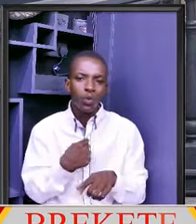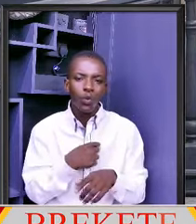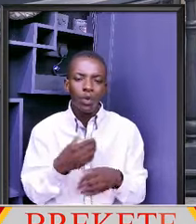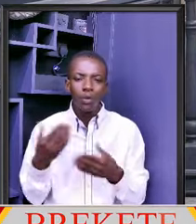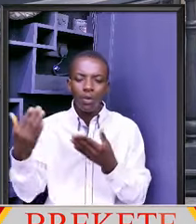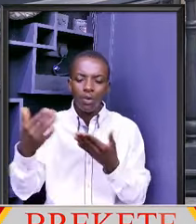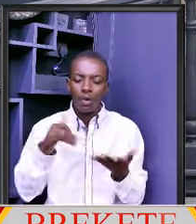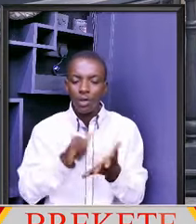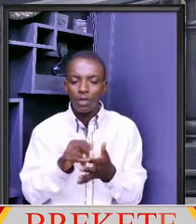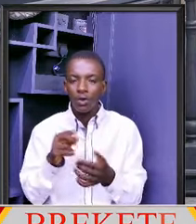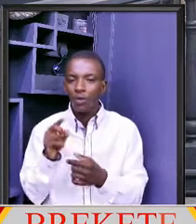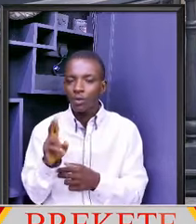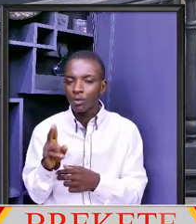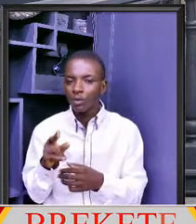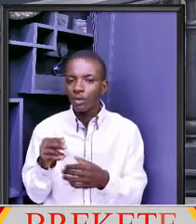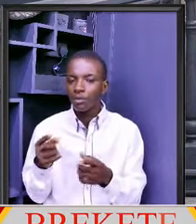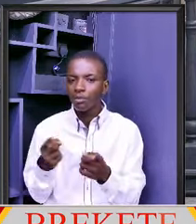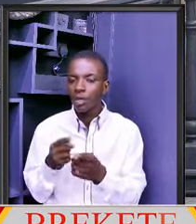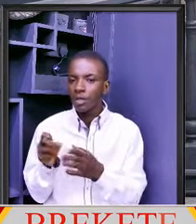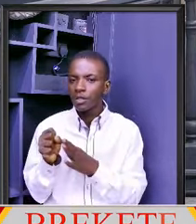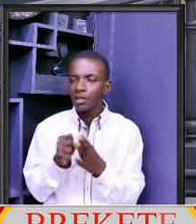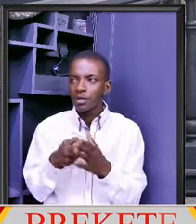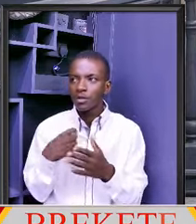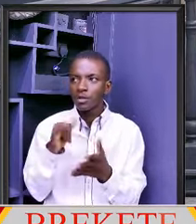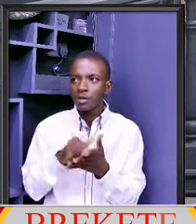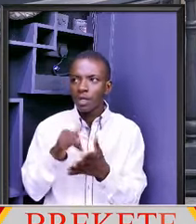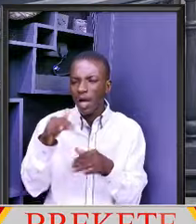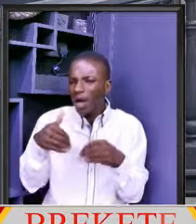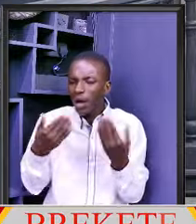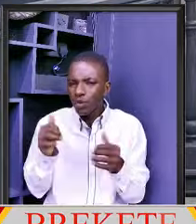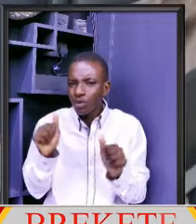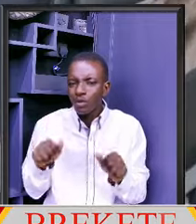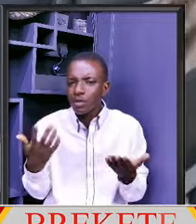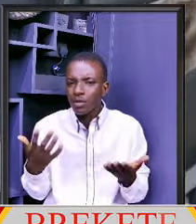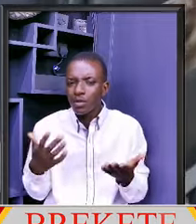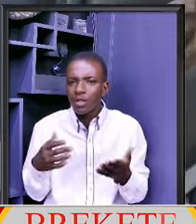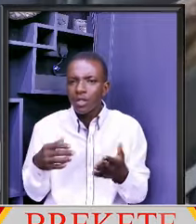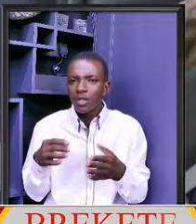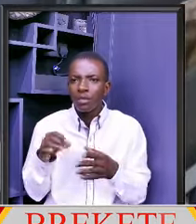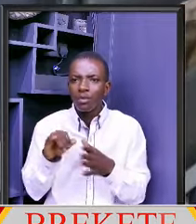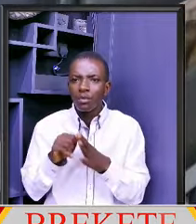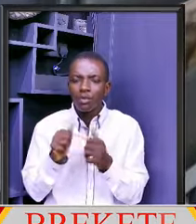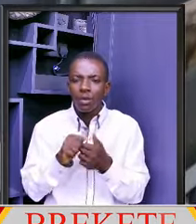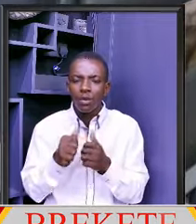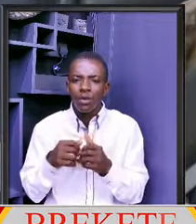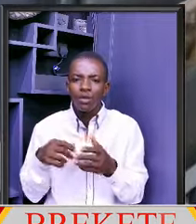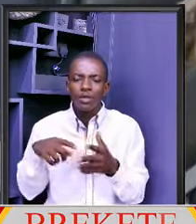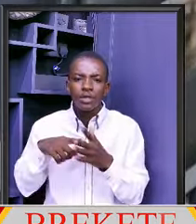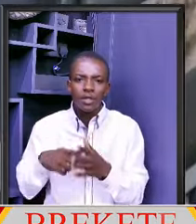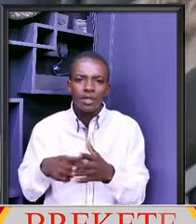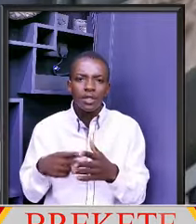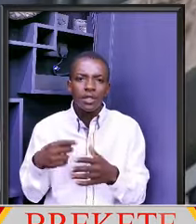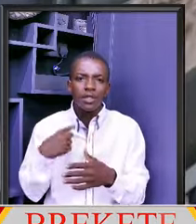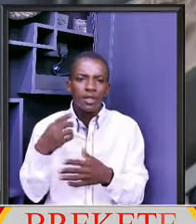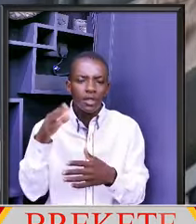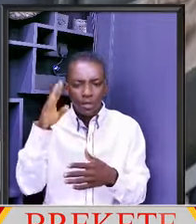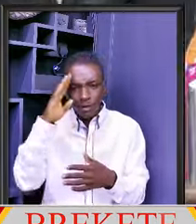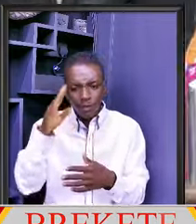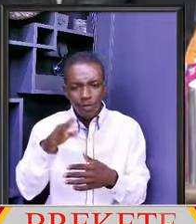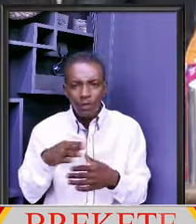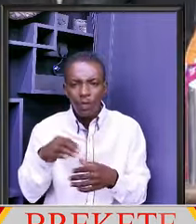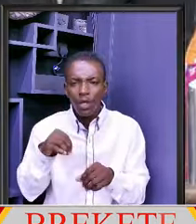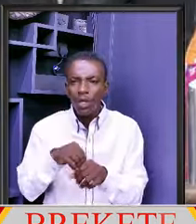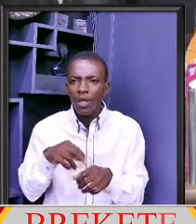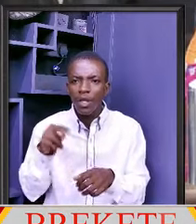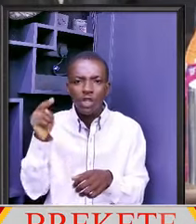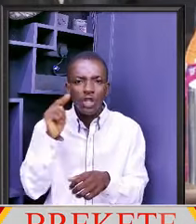I brought that up. He made that statement. As I said, how would it be so? Issue started. I said, sir,